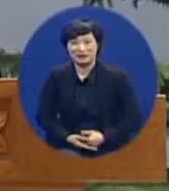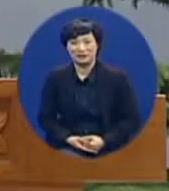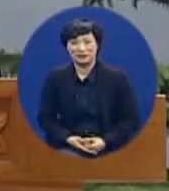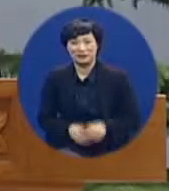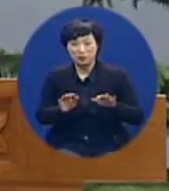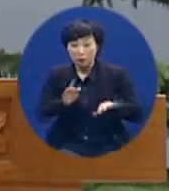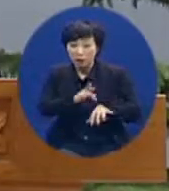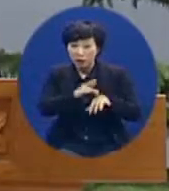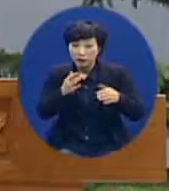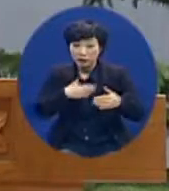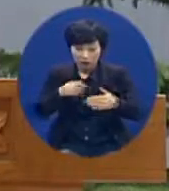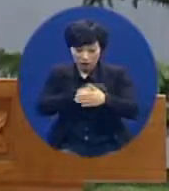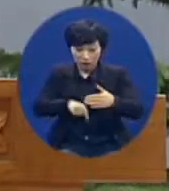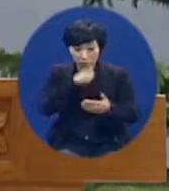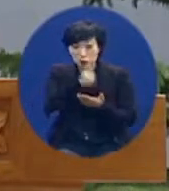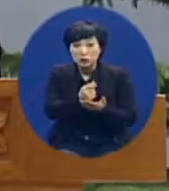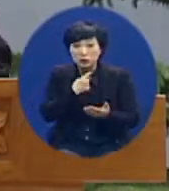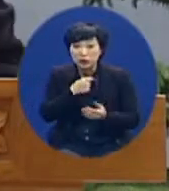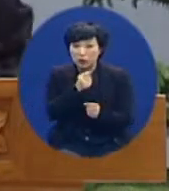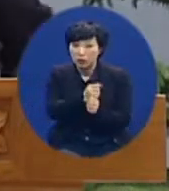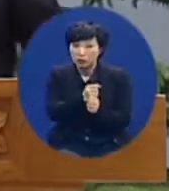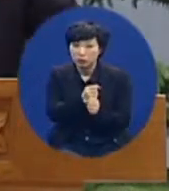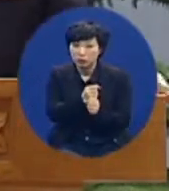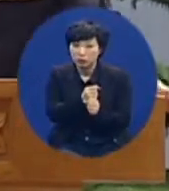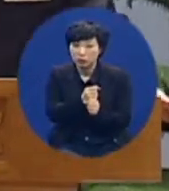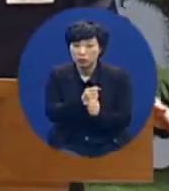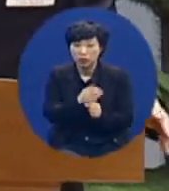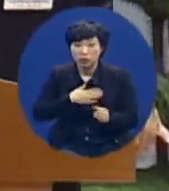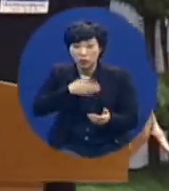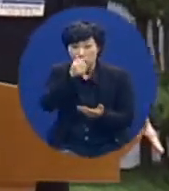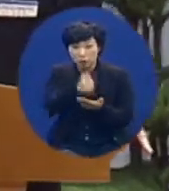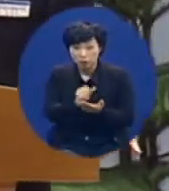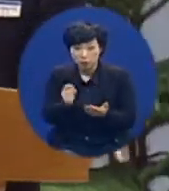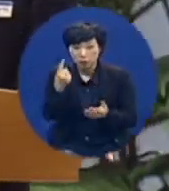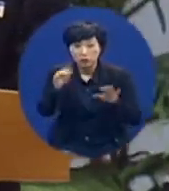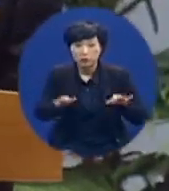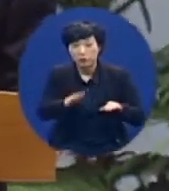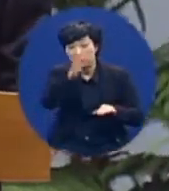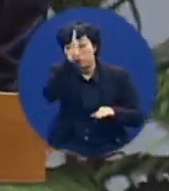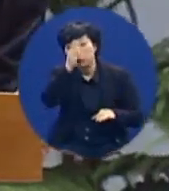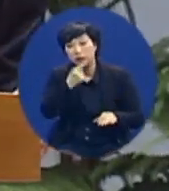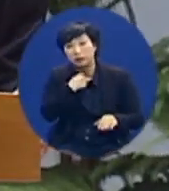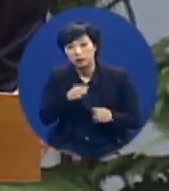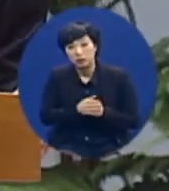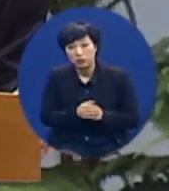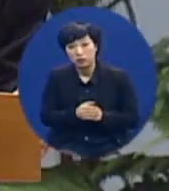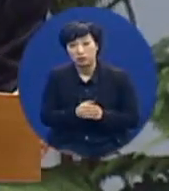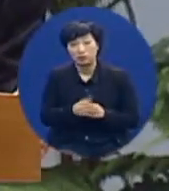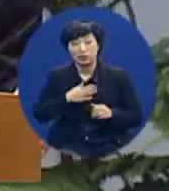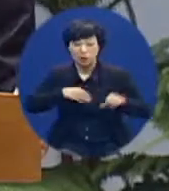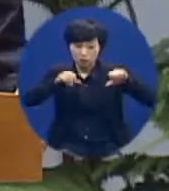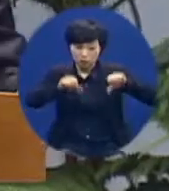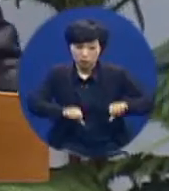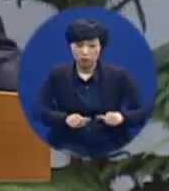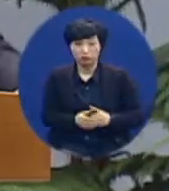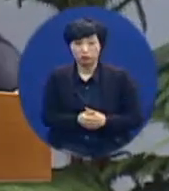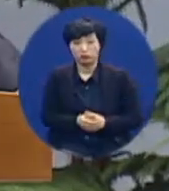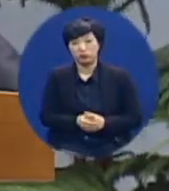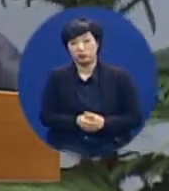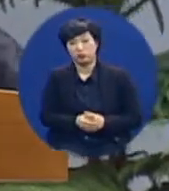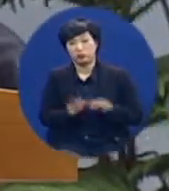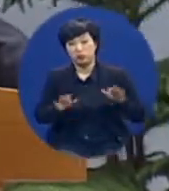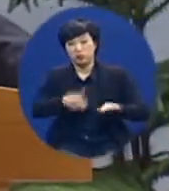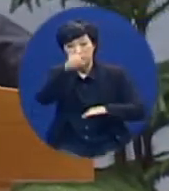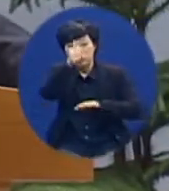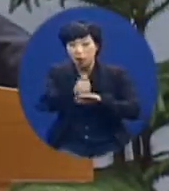The devil is my enemy that destroys me by making me sin. Be